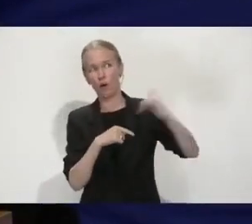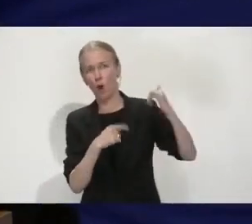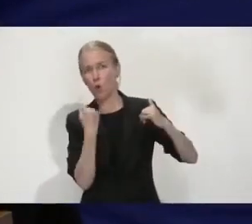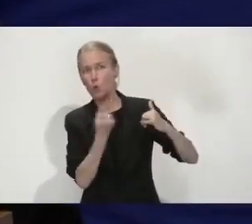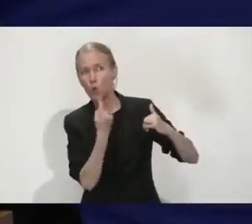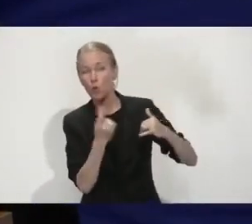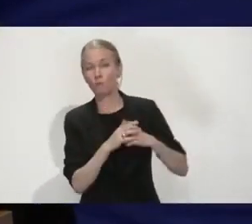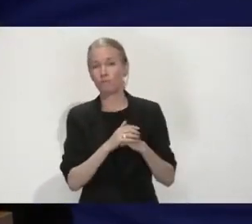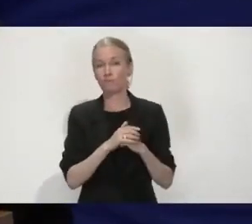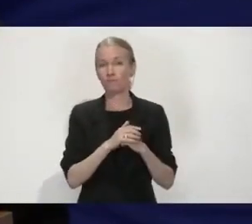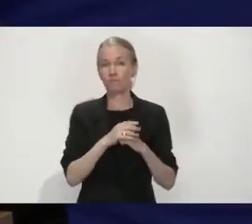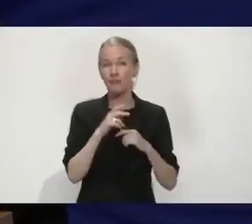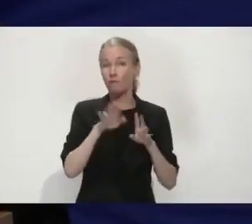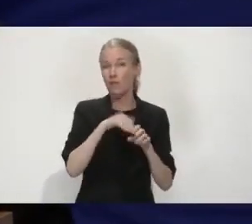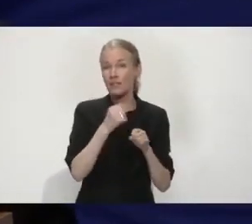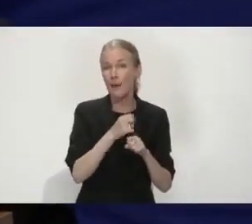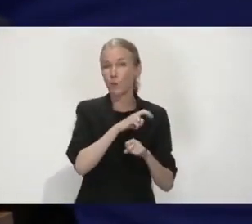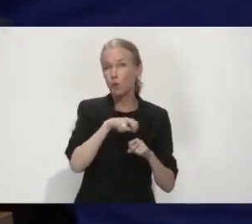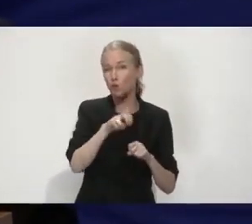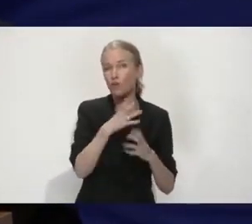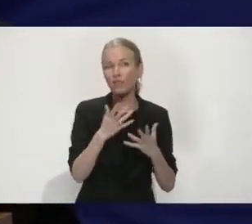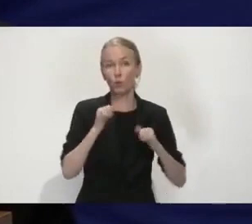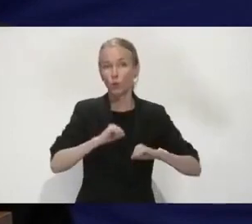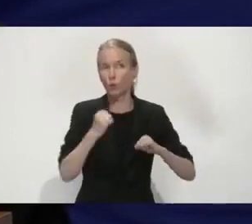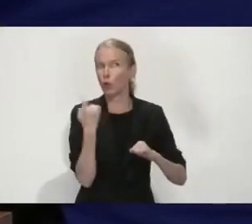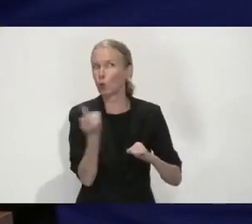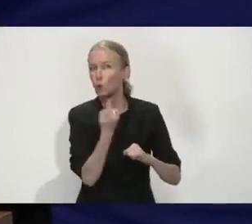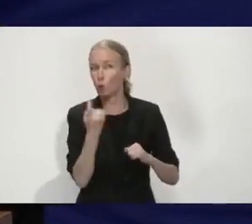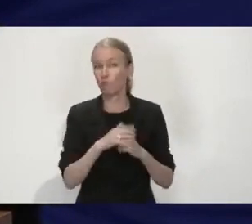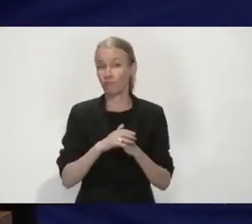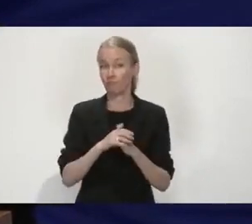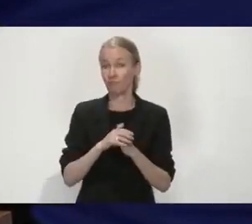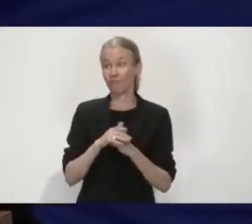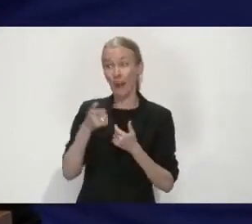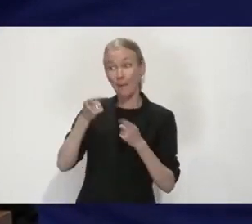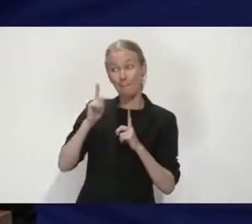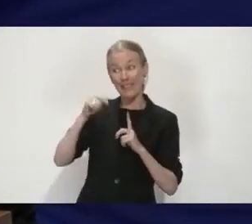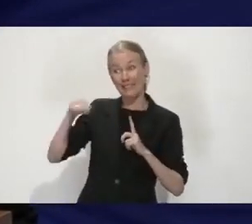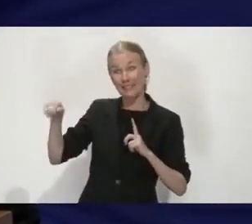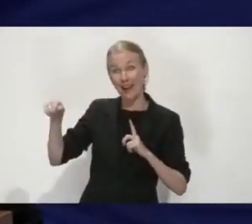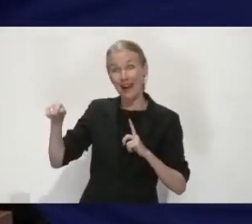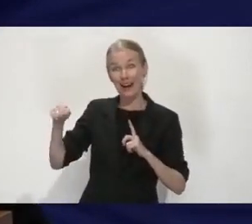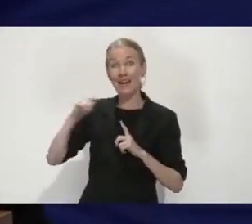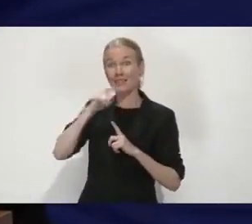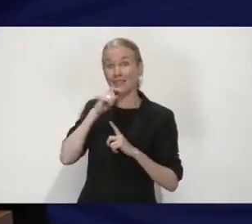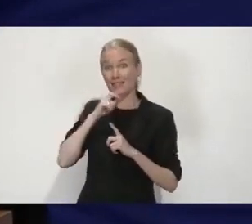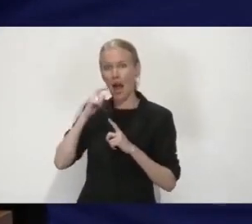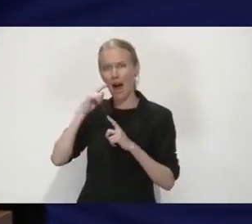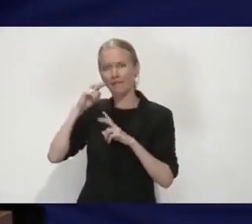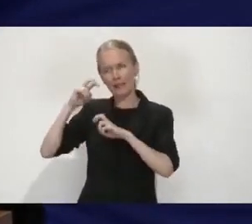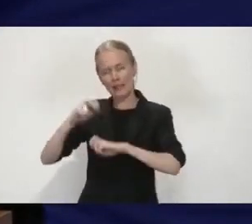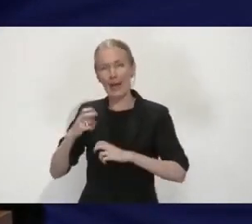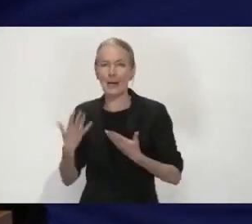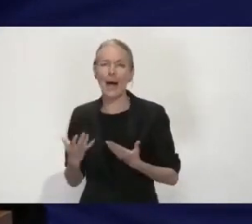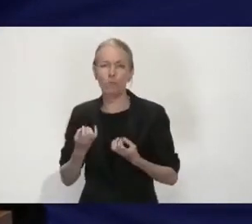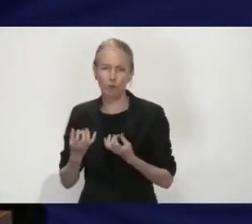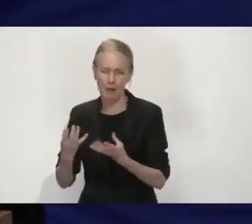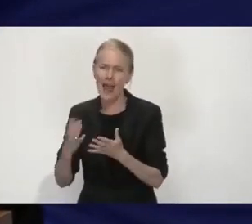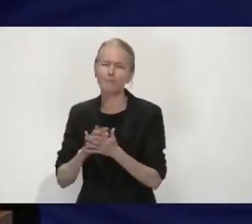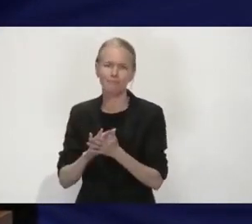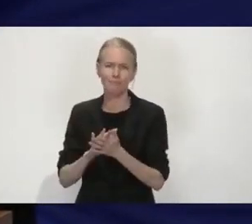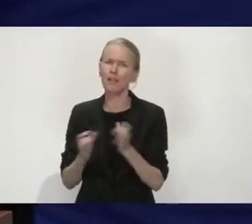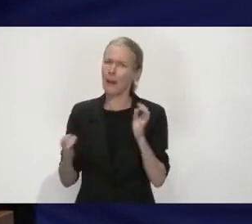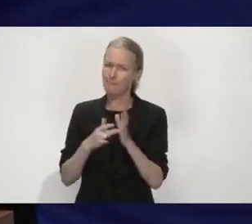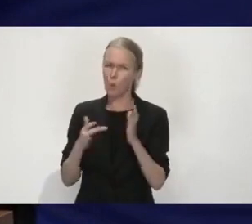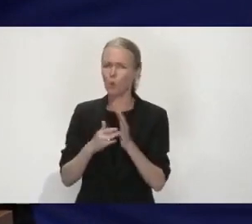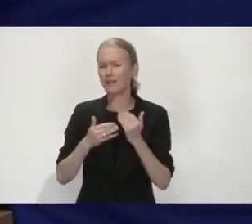across a range of ministers to do that policy work, and it is an important piece of our work programme program as a government at the moment. In terms